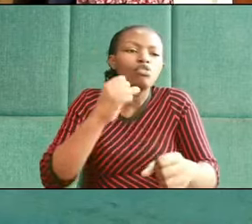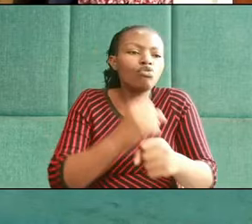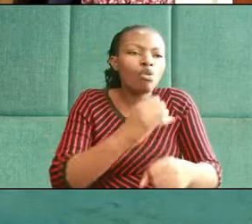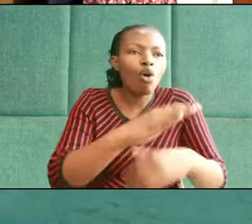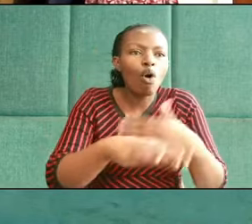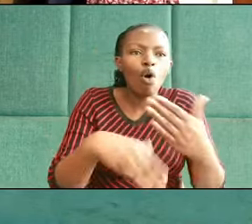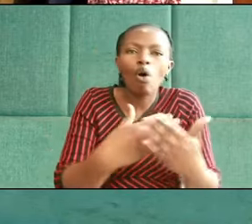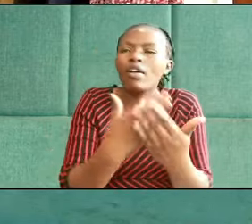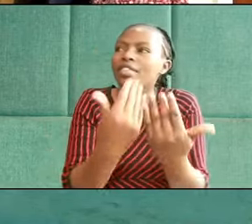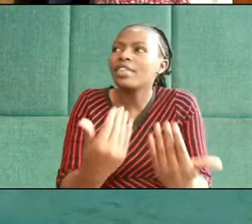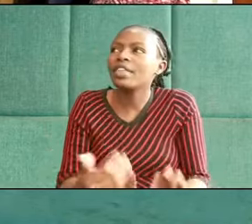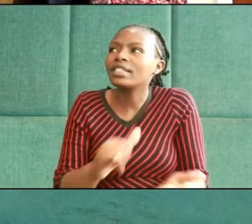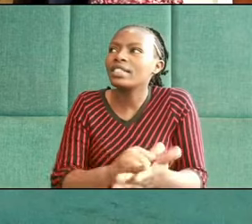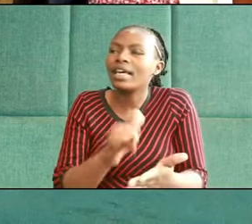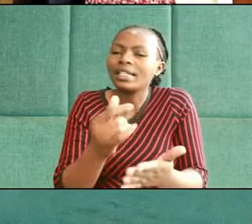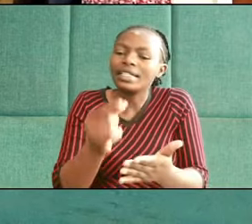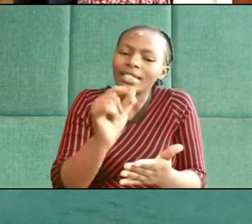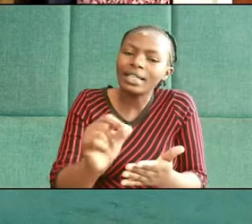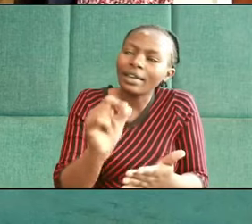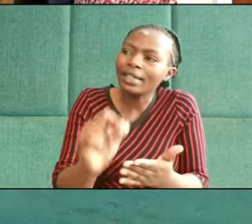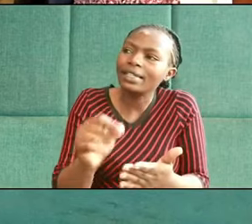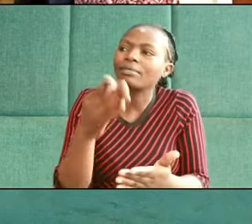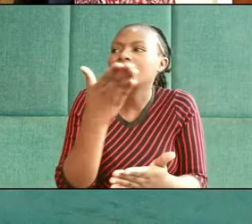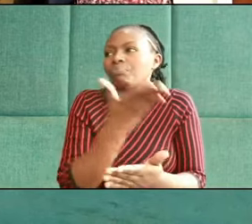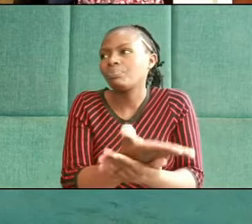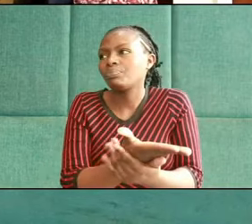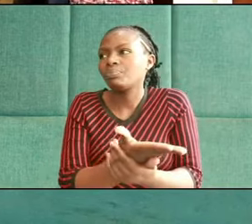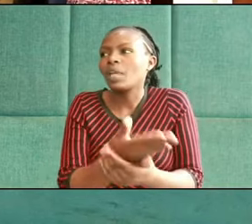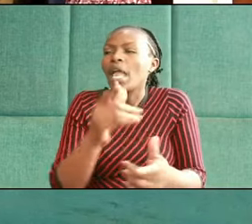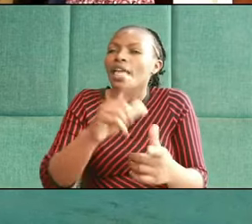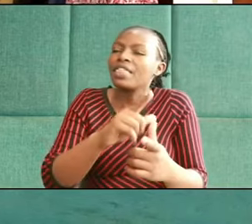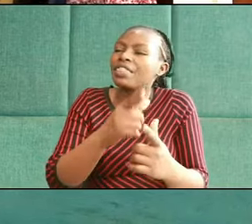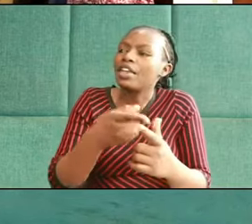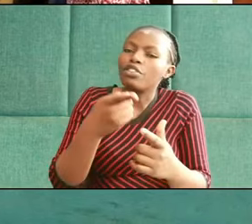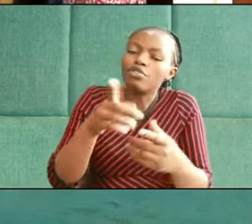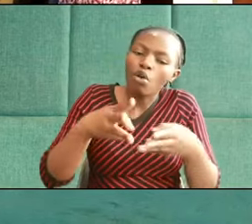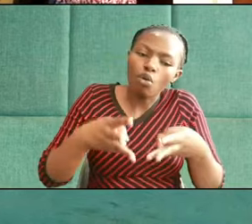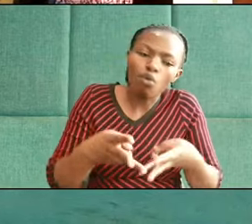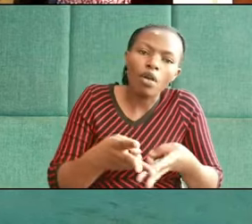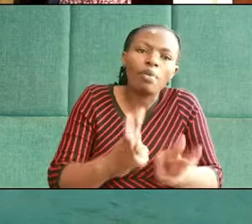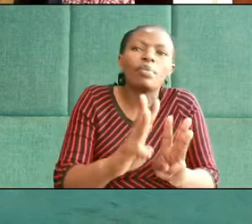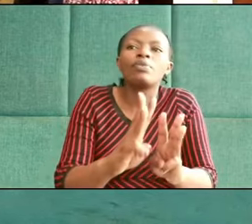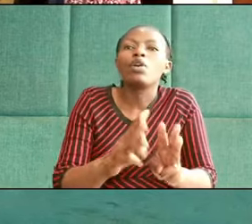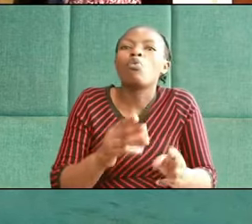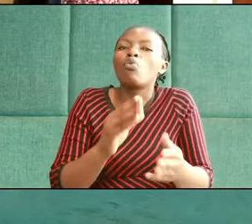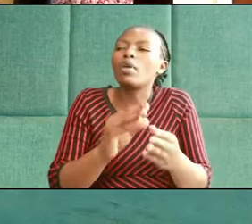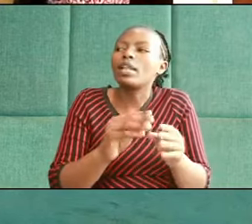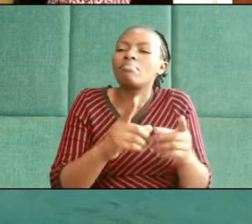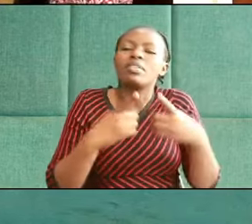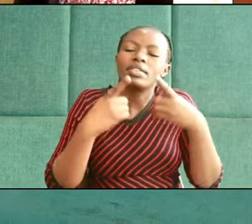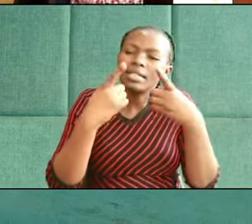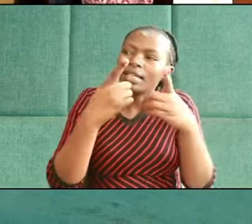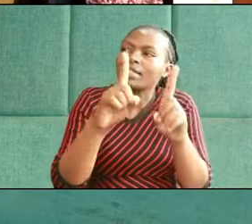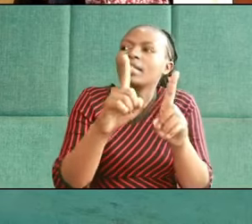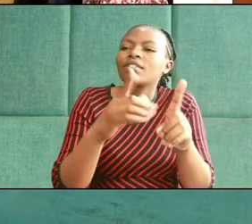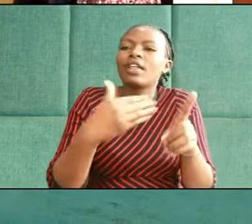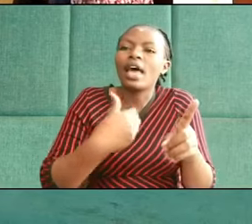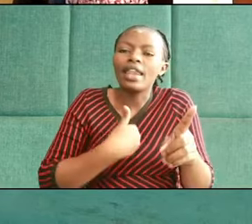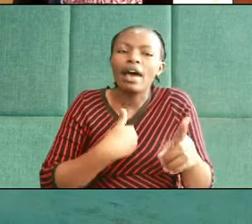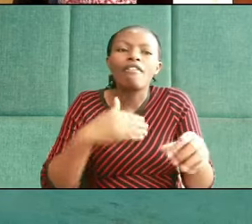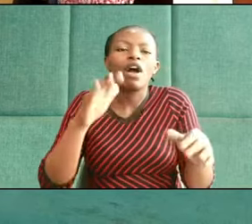that is written therein, and then your way will be prosperous and you shall have